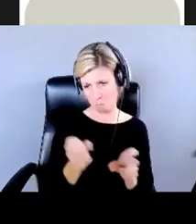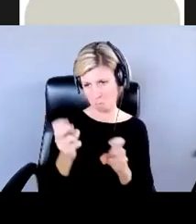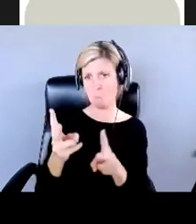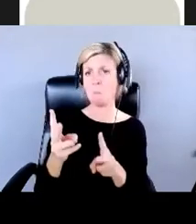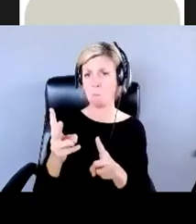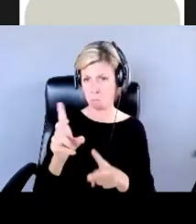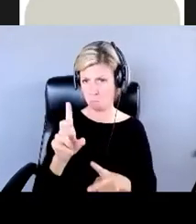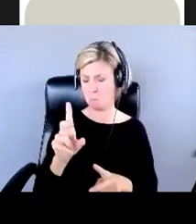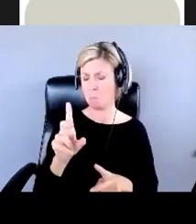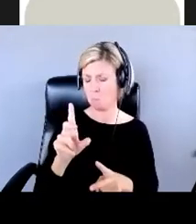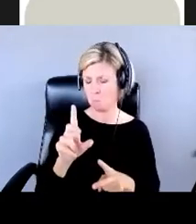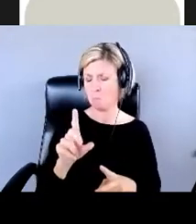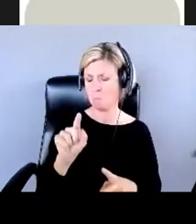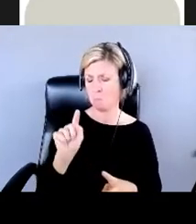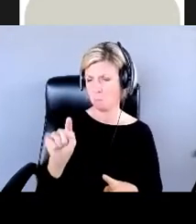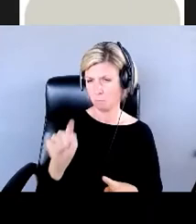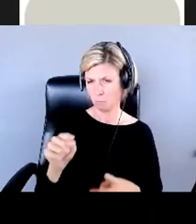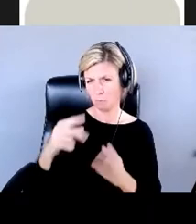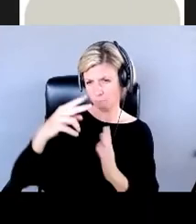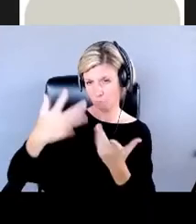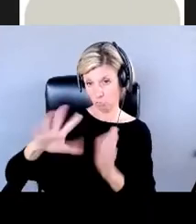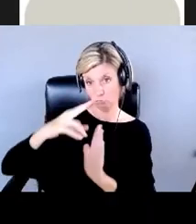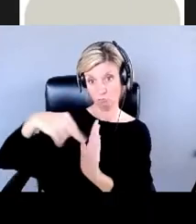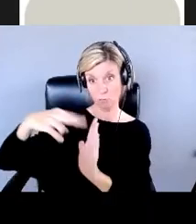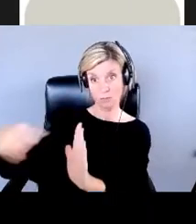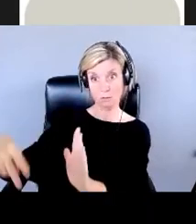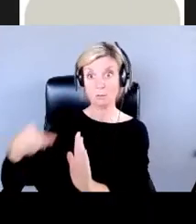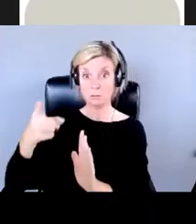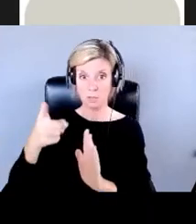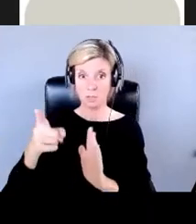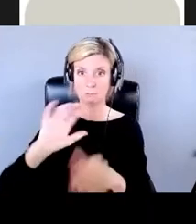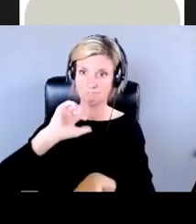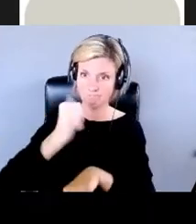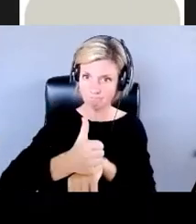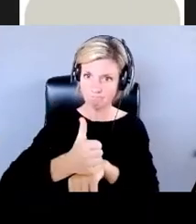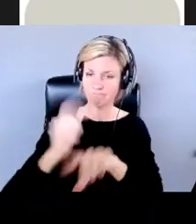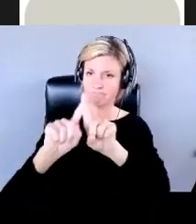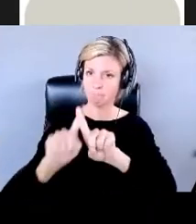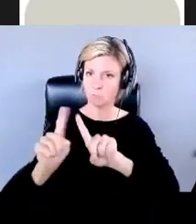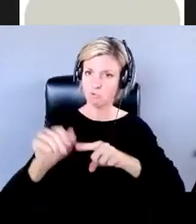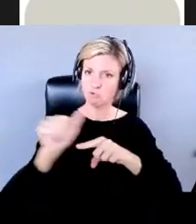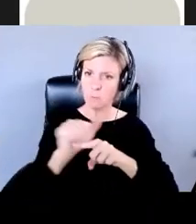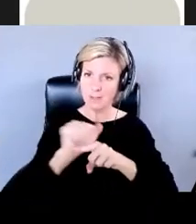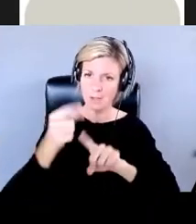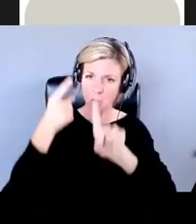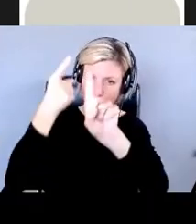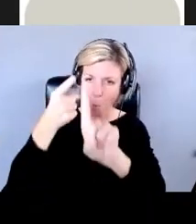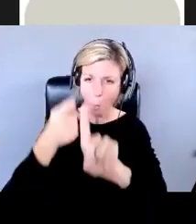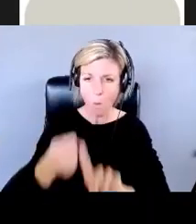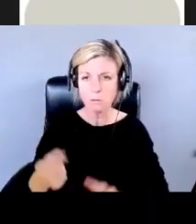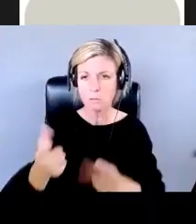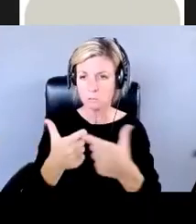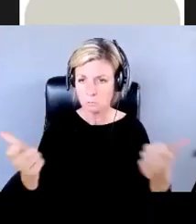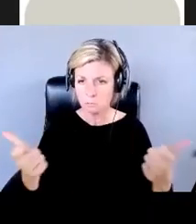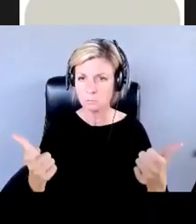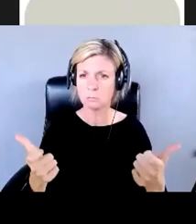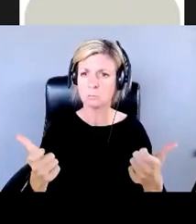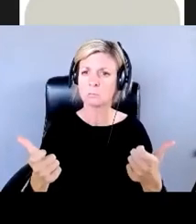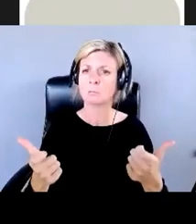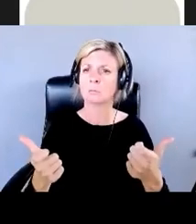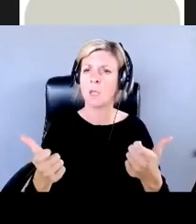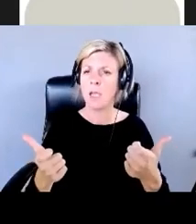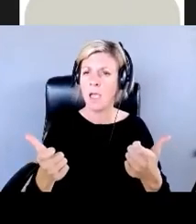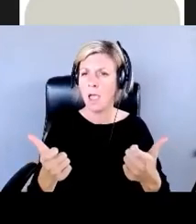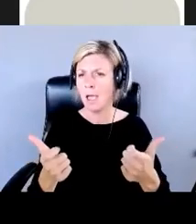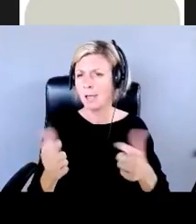committee to develop some training objectives, which really set out what competencies and what some of the issues are that you run into in elder mediation. So I just